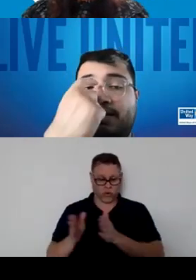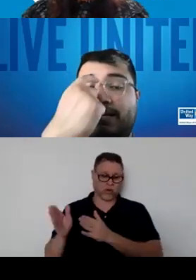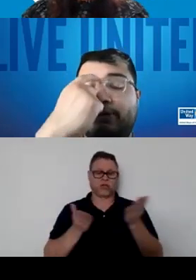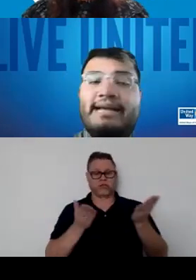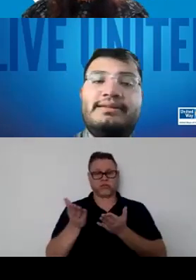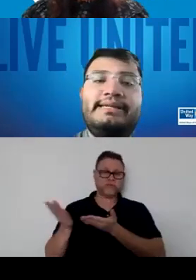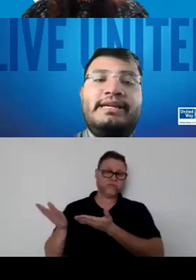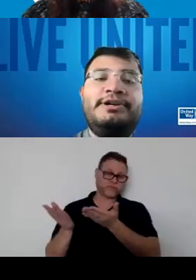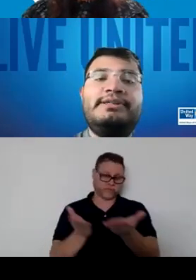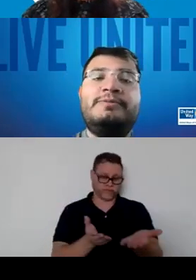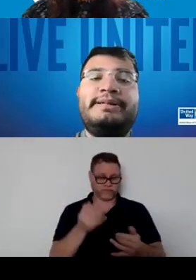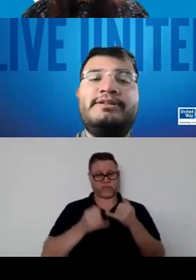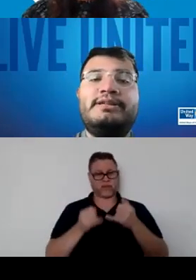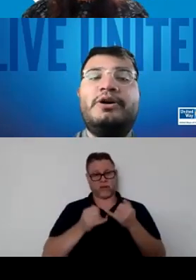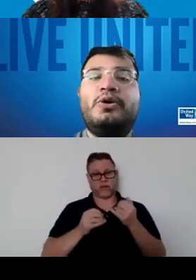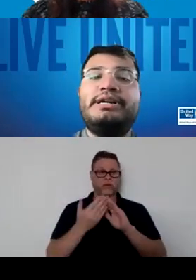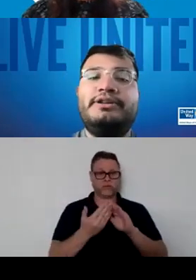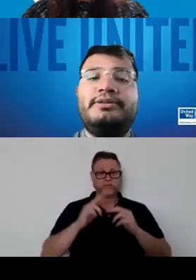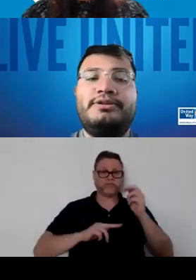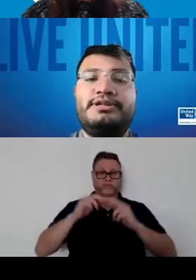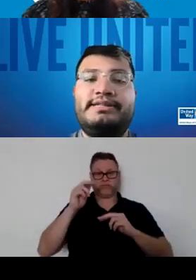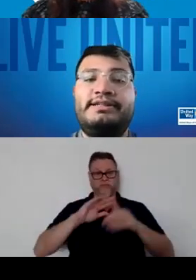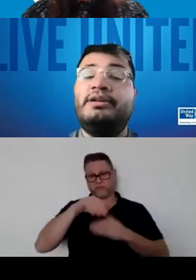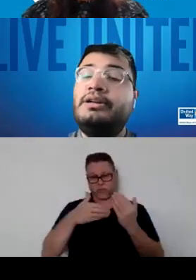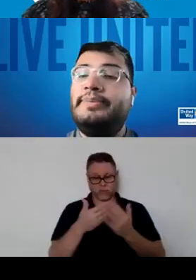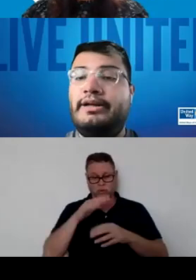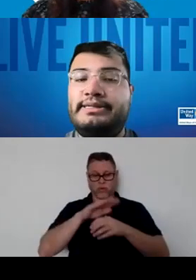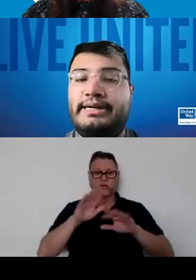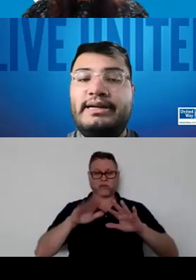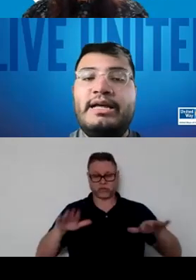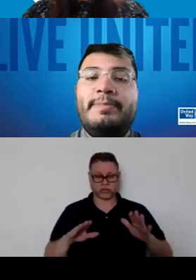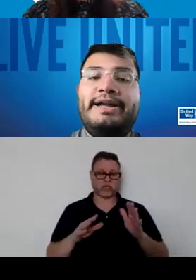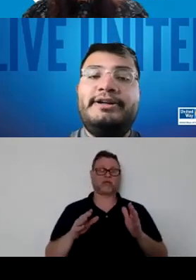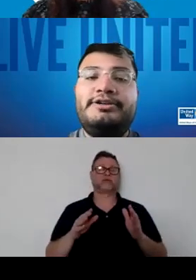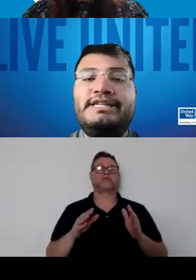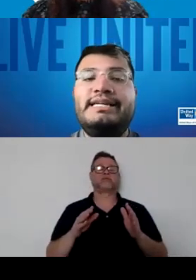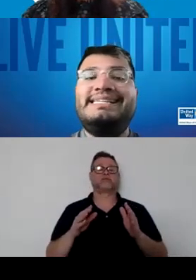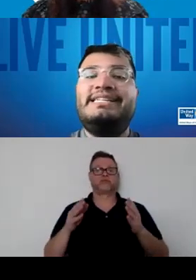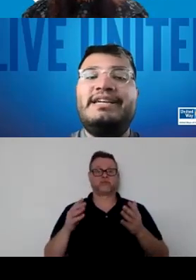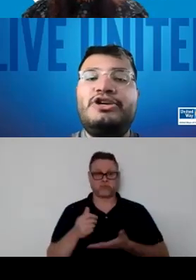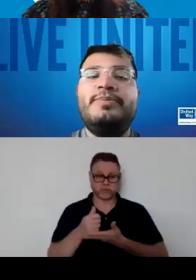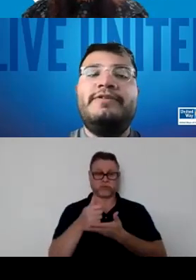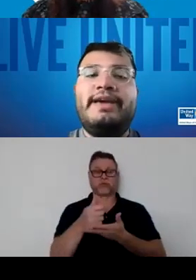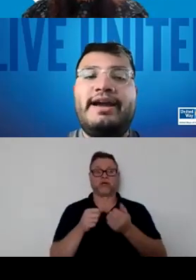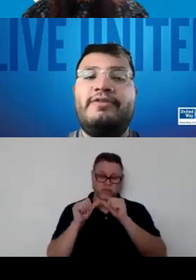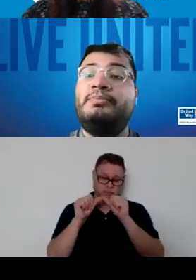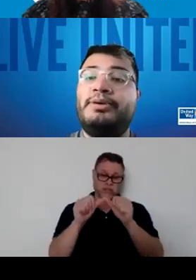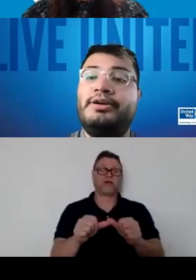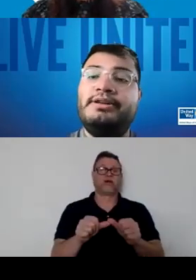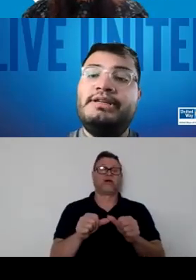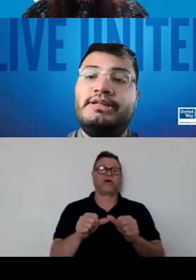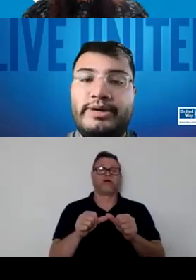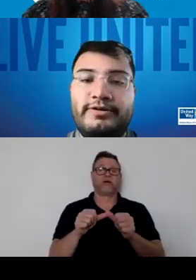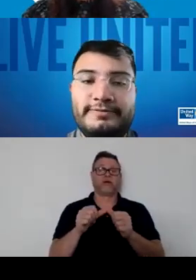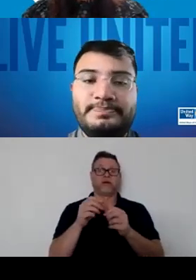Now, lastly, community school builds on the whole child approach lessons learned from Healthy Start by encouraging a continuum of care from